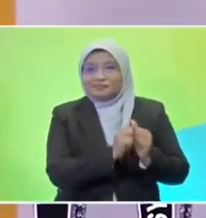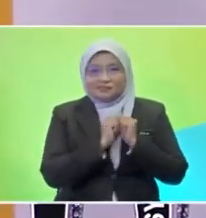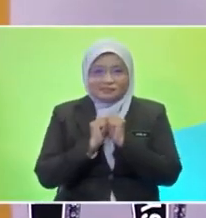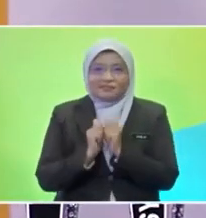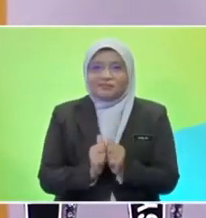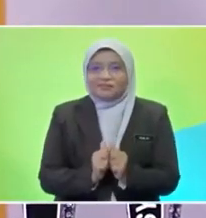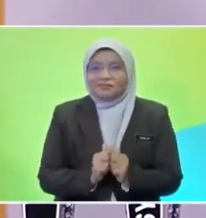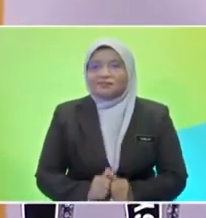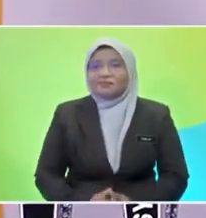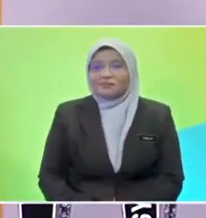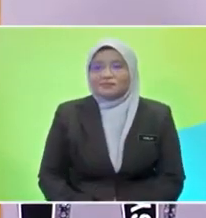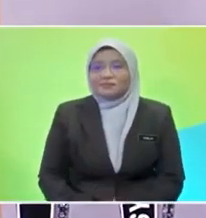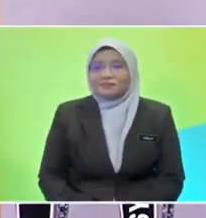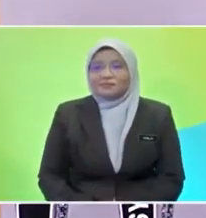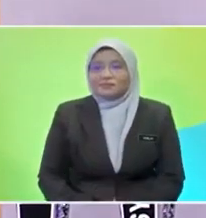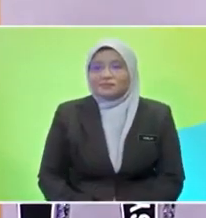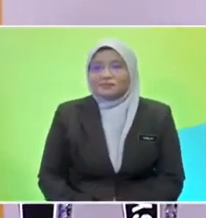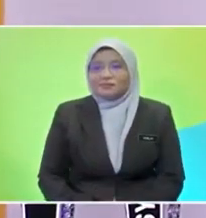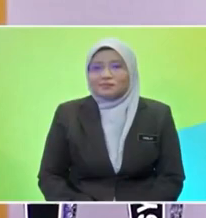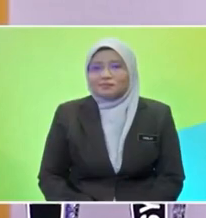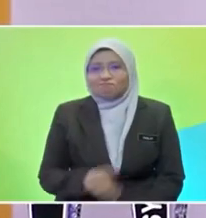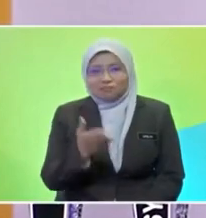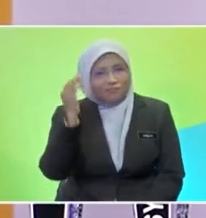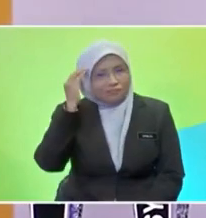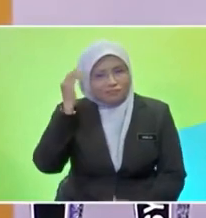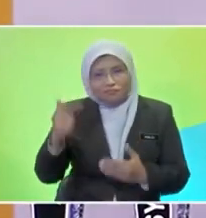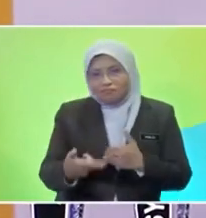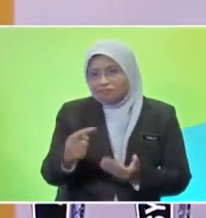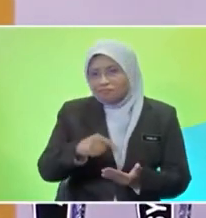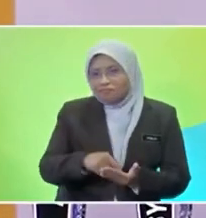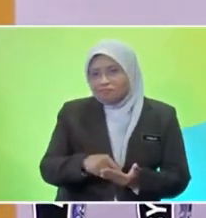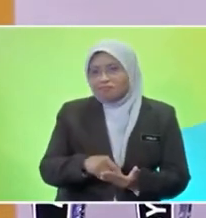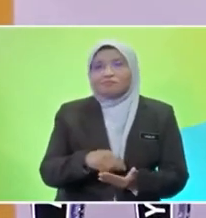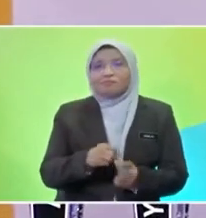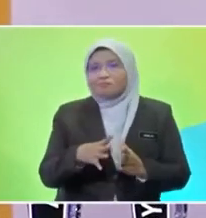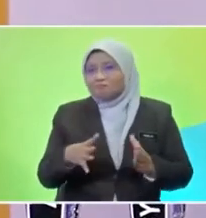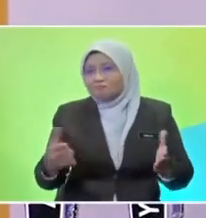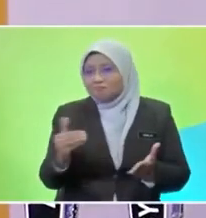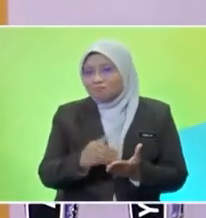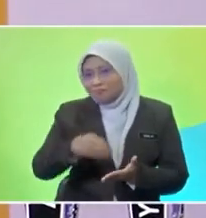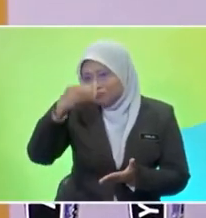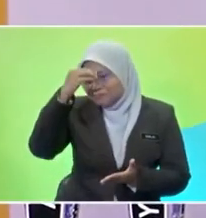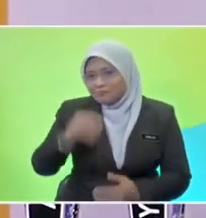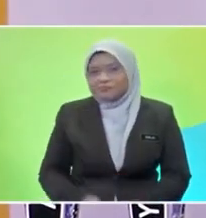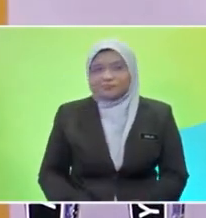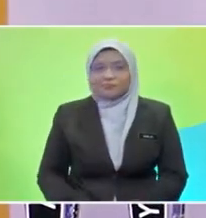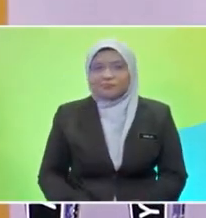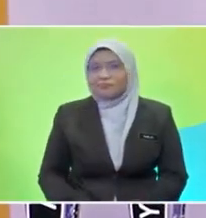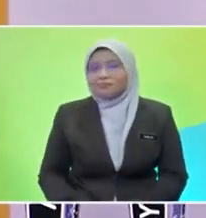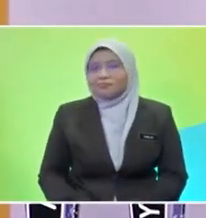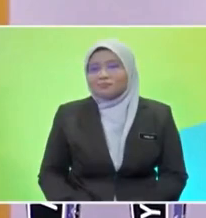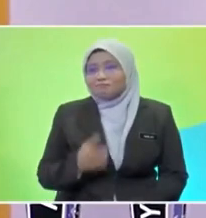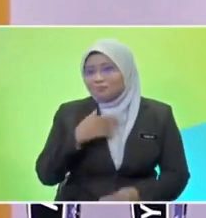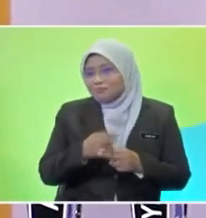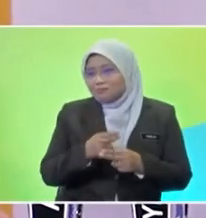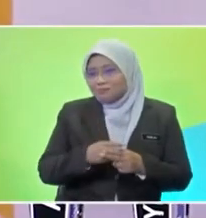singing? Of course, you'll know more after this. You have also seen our teacher's profile. And of course, my name is Hanif Sean. But